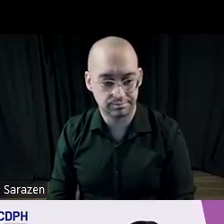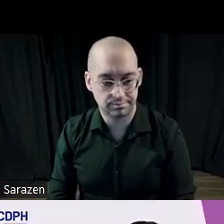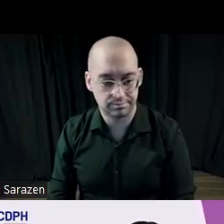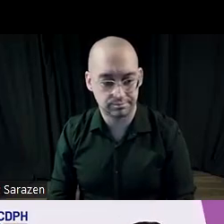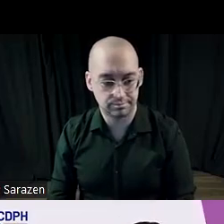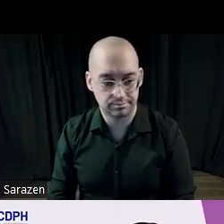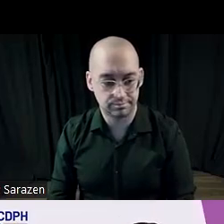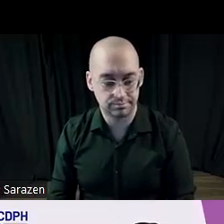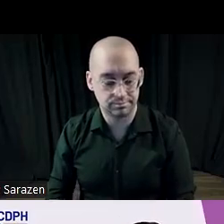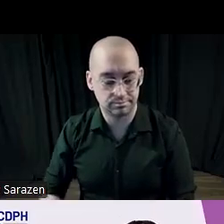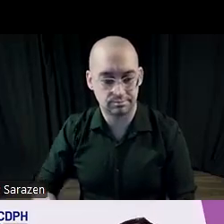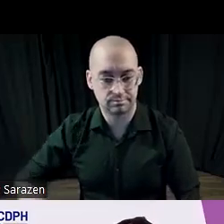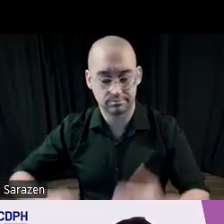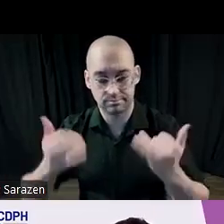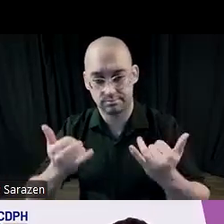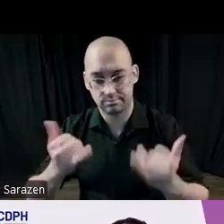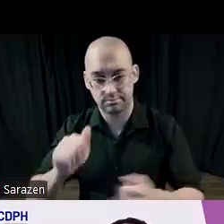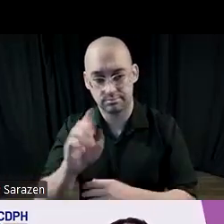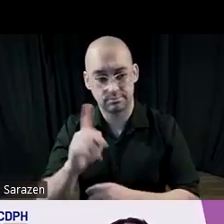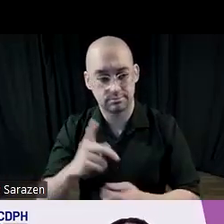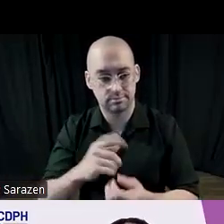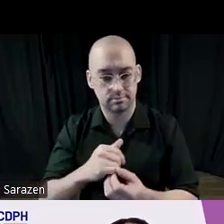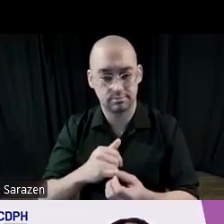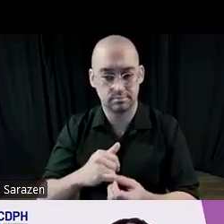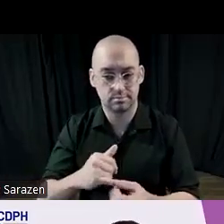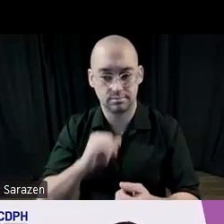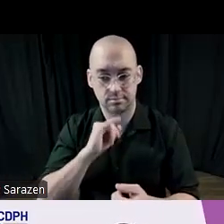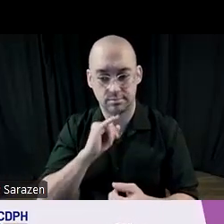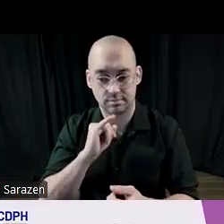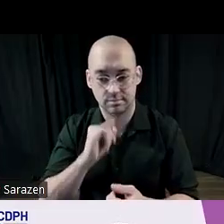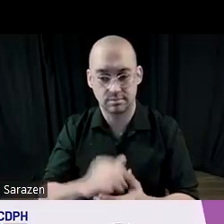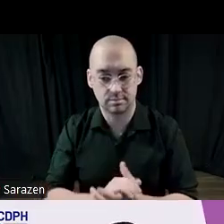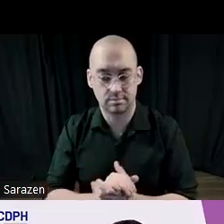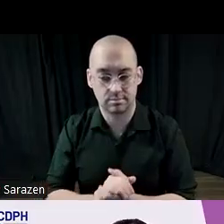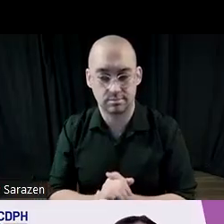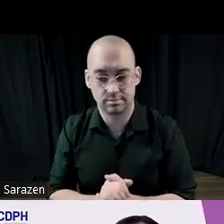Right now, ADP is in, excuse me.